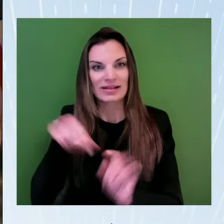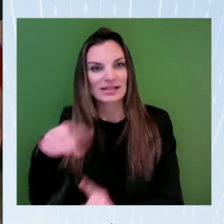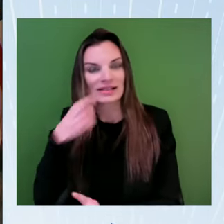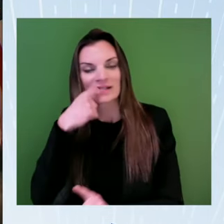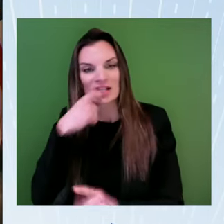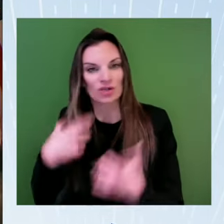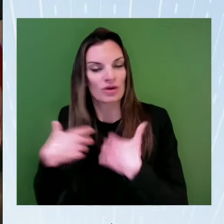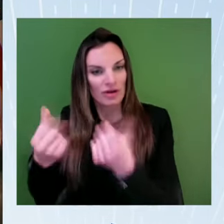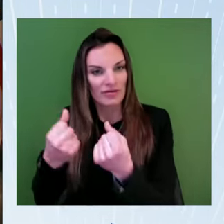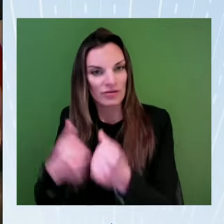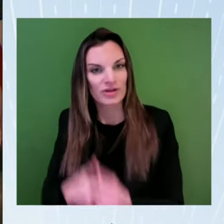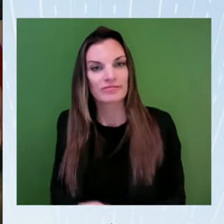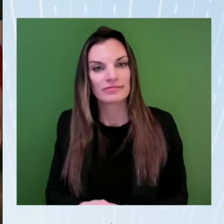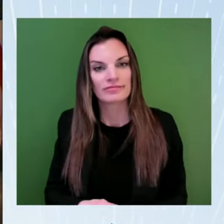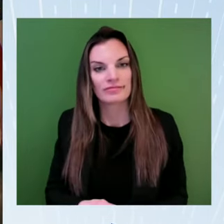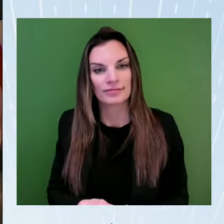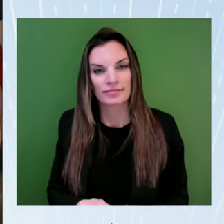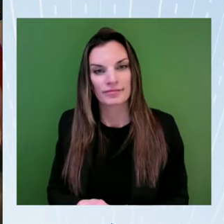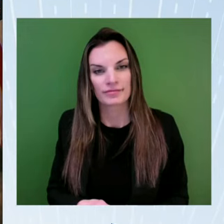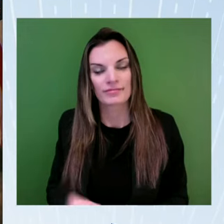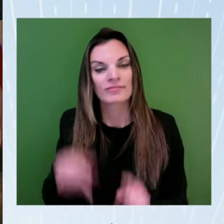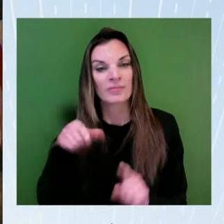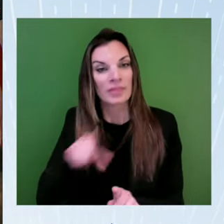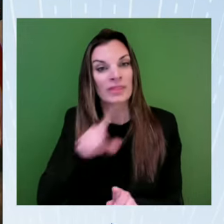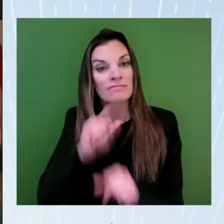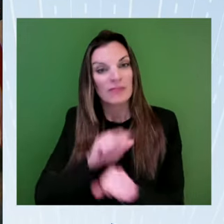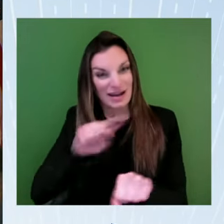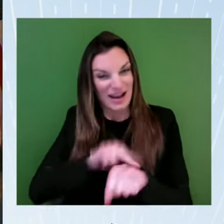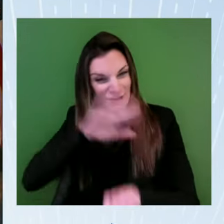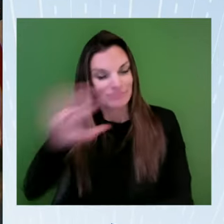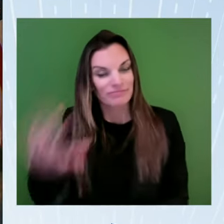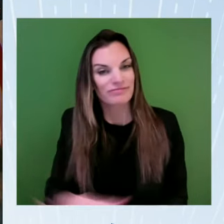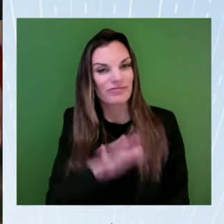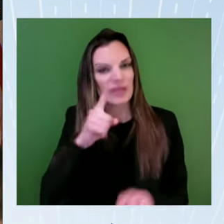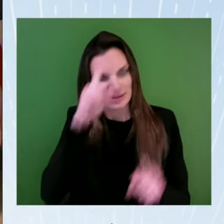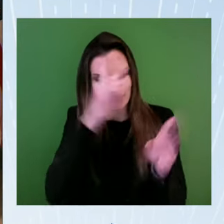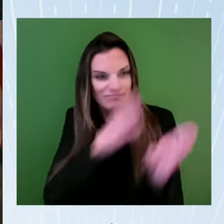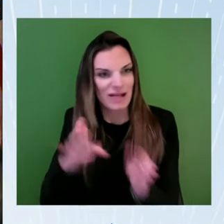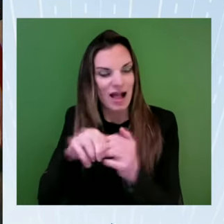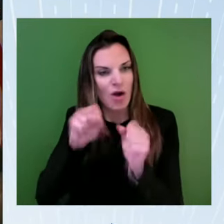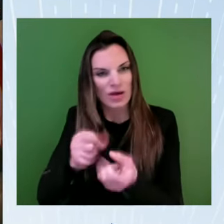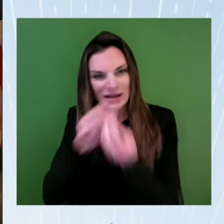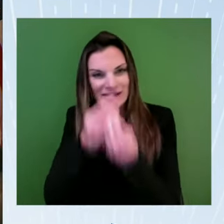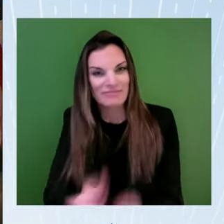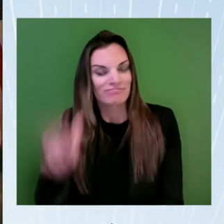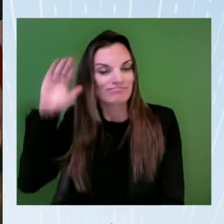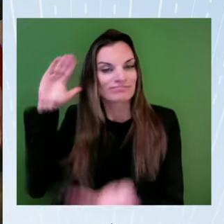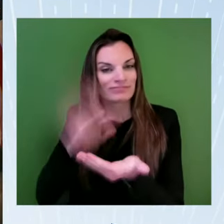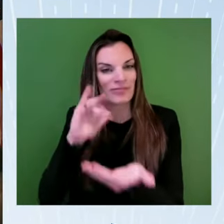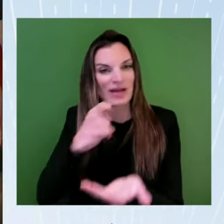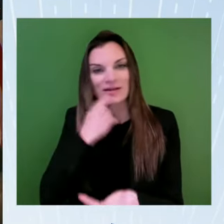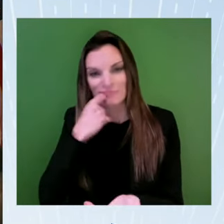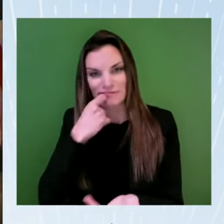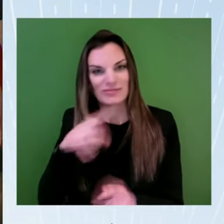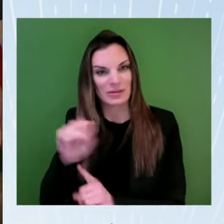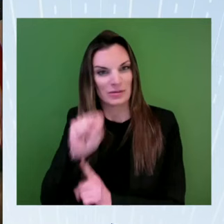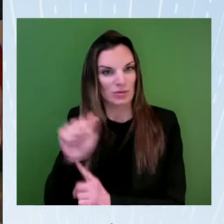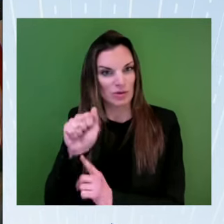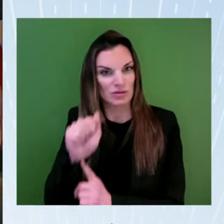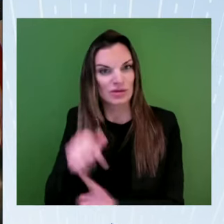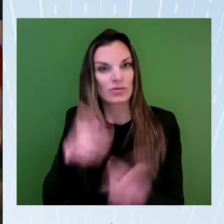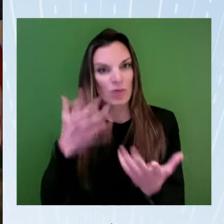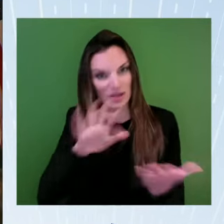control strategy, President Biden called for making access to treatment for substance use disorder universal by